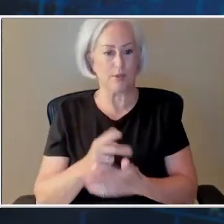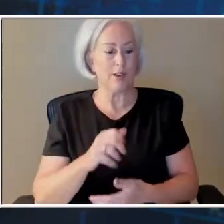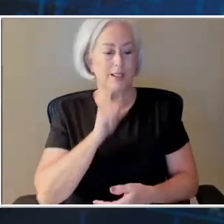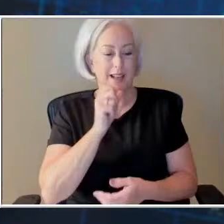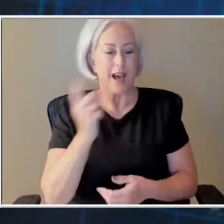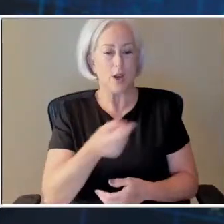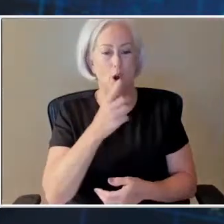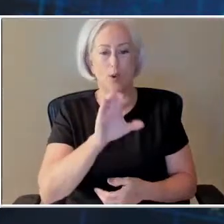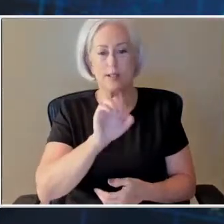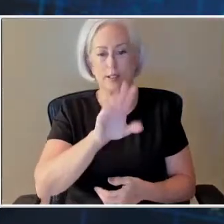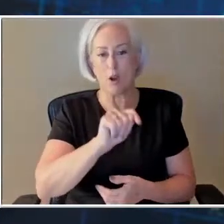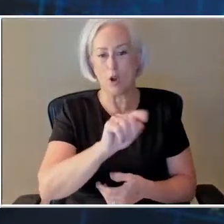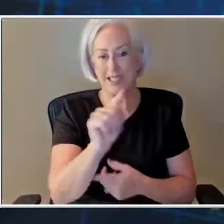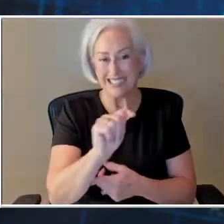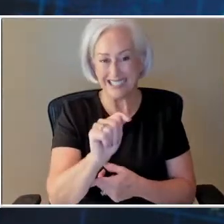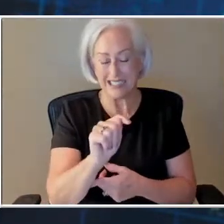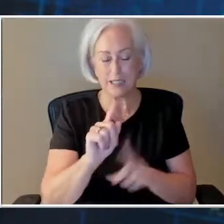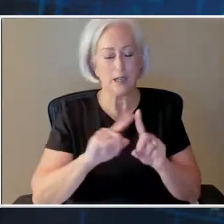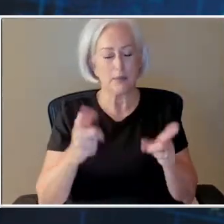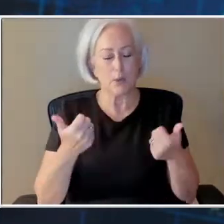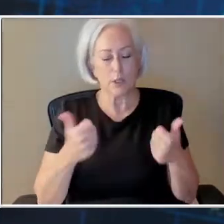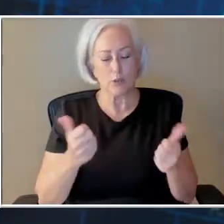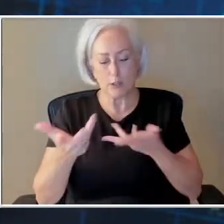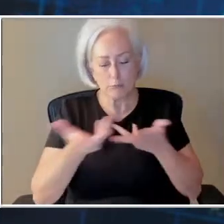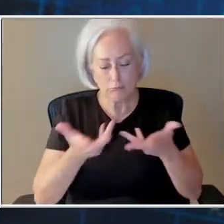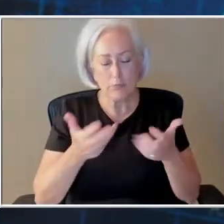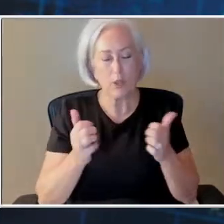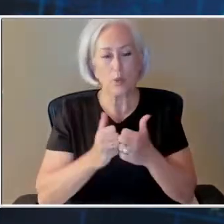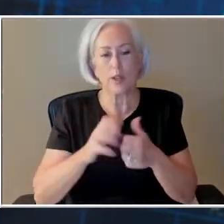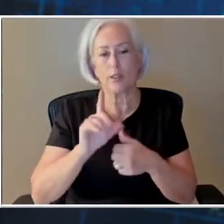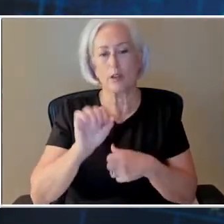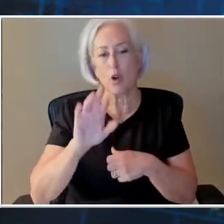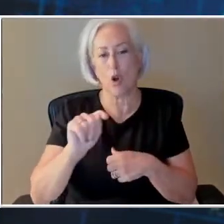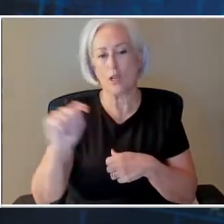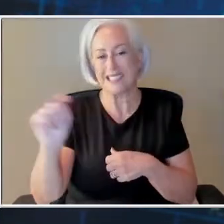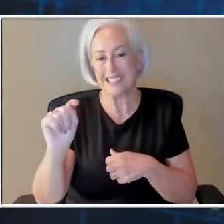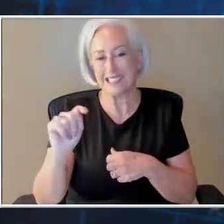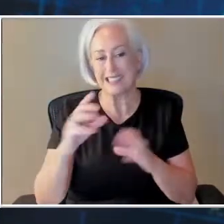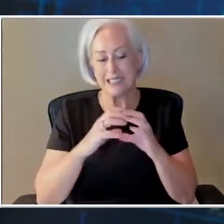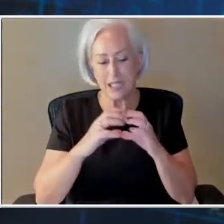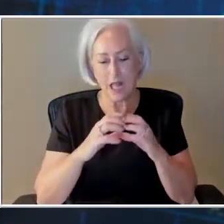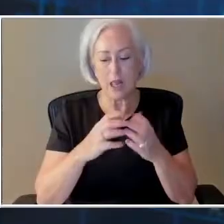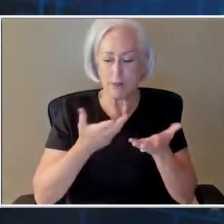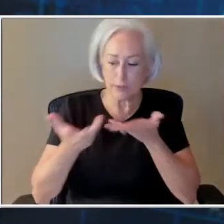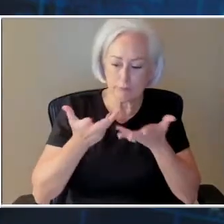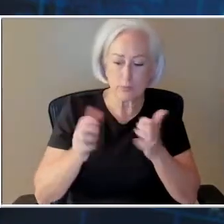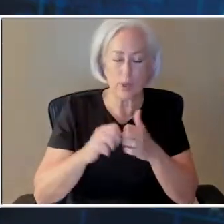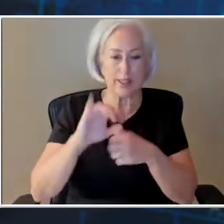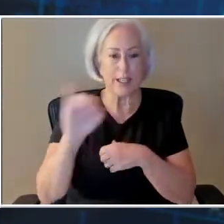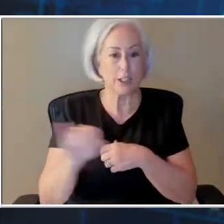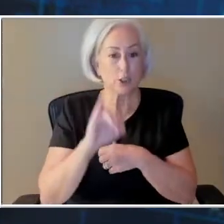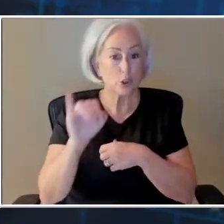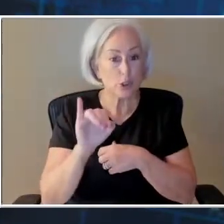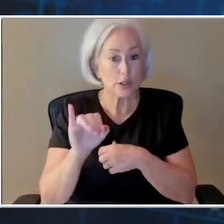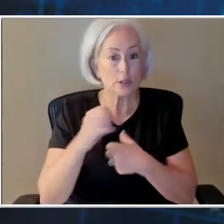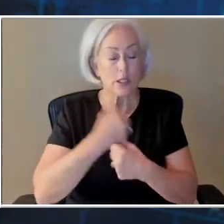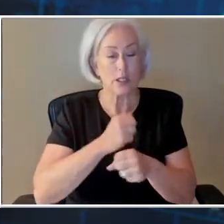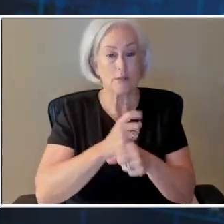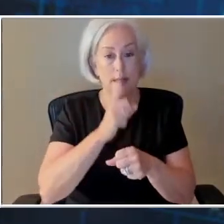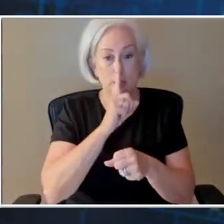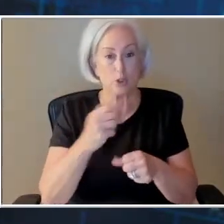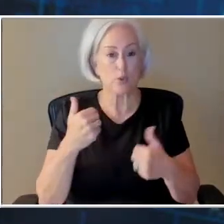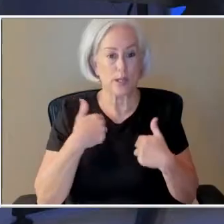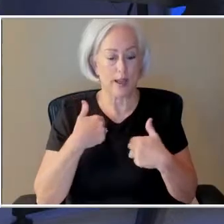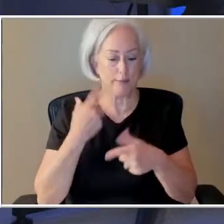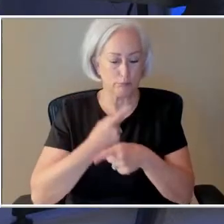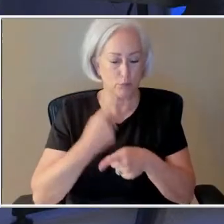to the insurance and try to find a way in order to kind of like make sure that we have appropriate reasons why we want to use this treatment. And